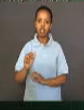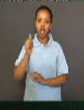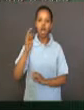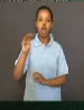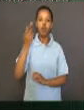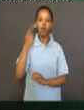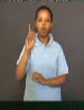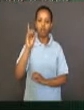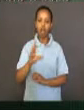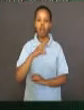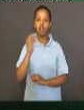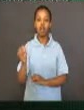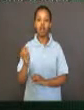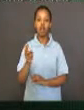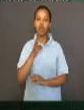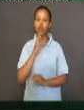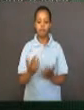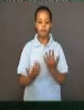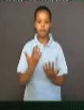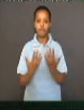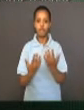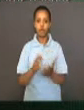ammonia, and water vapor.